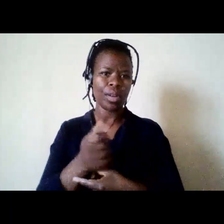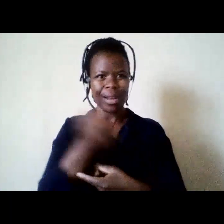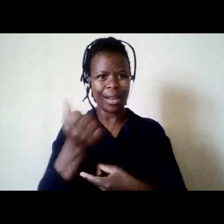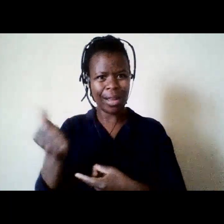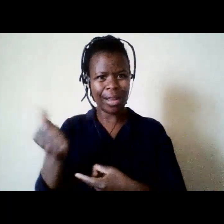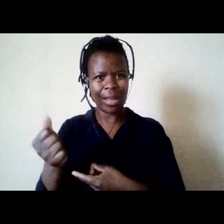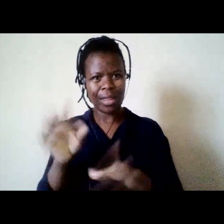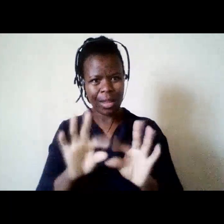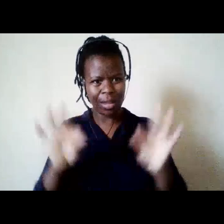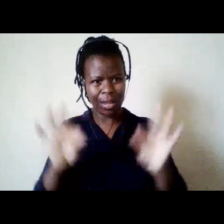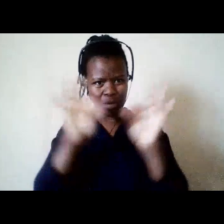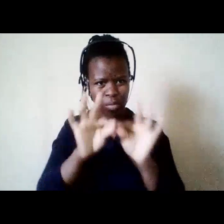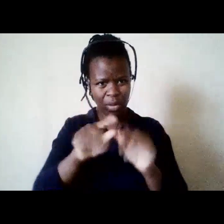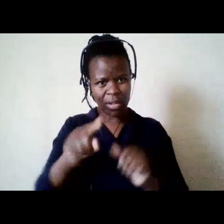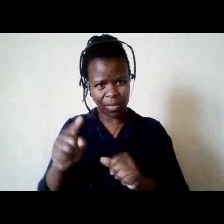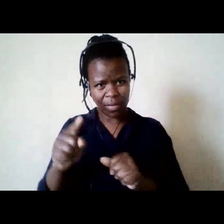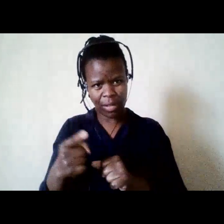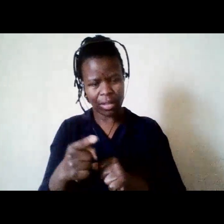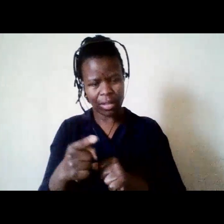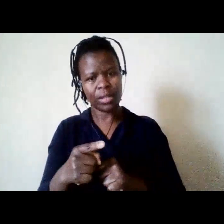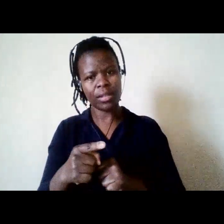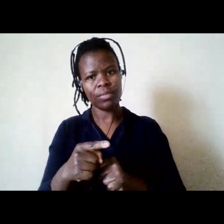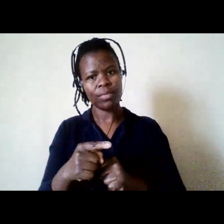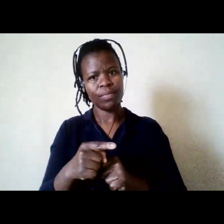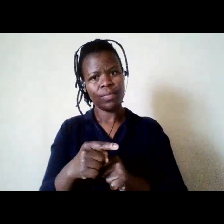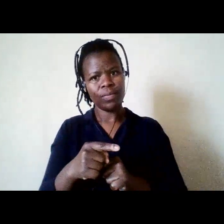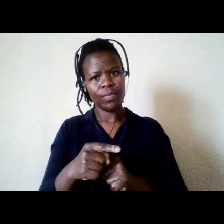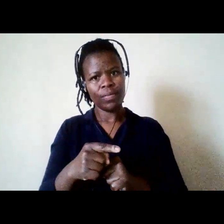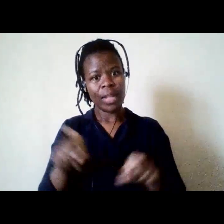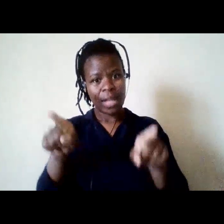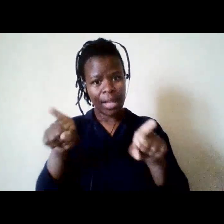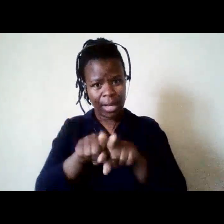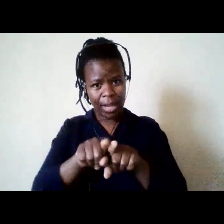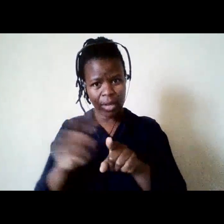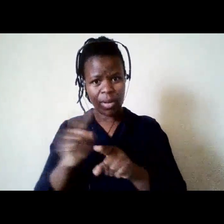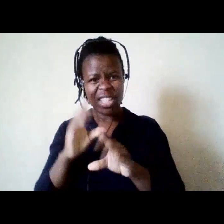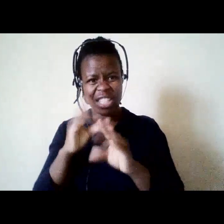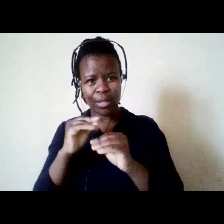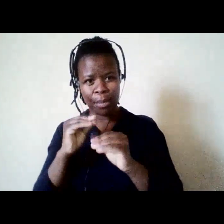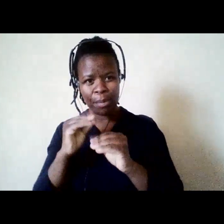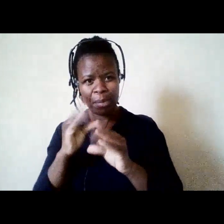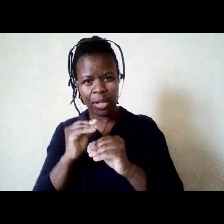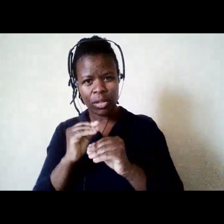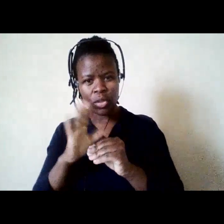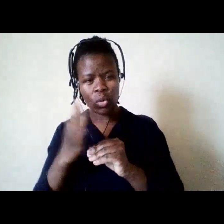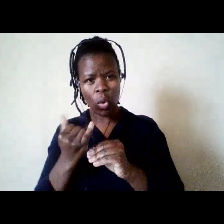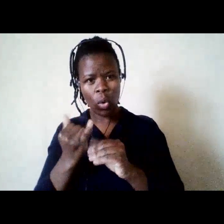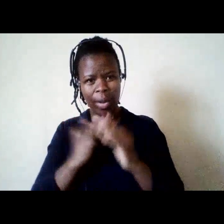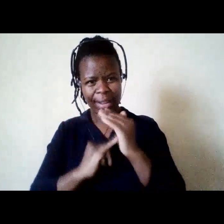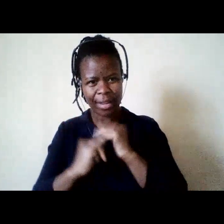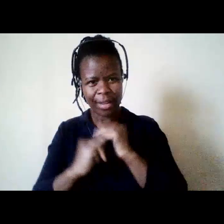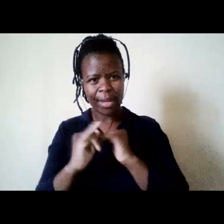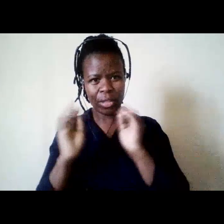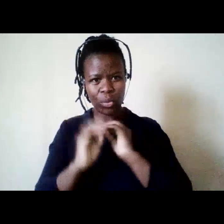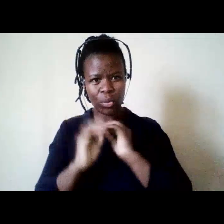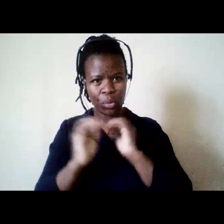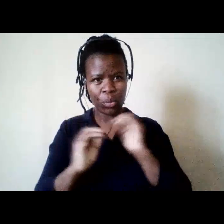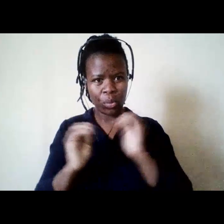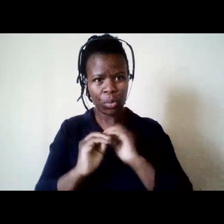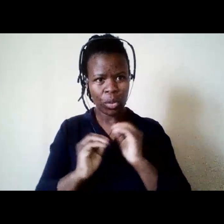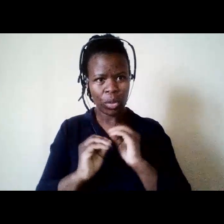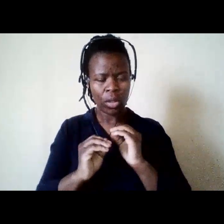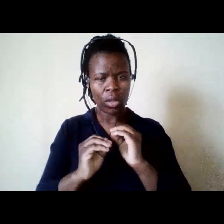certain aspects are absent, for speech or independence are absent. So how do we